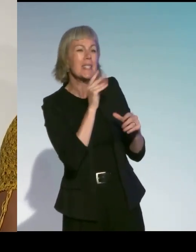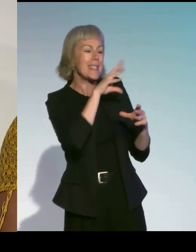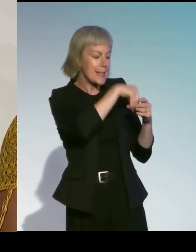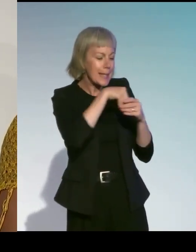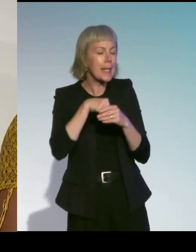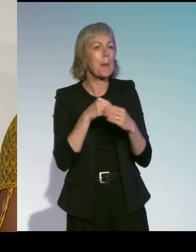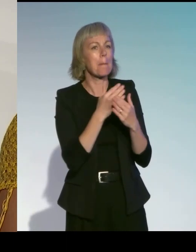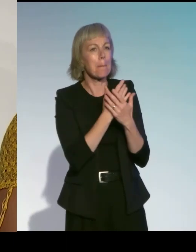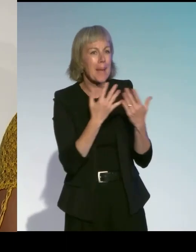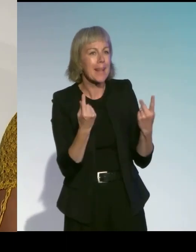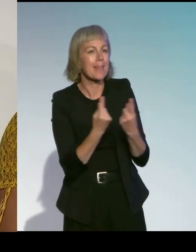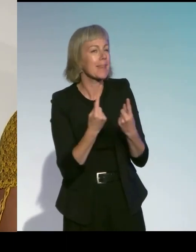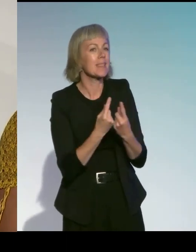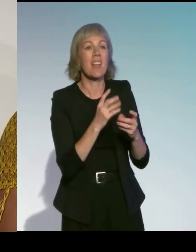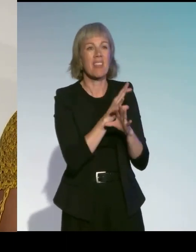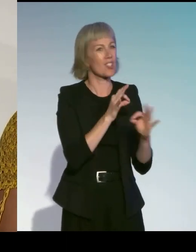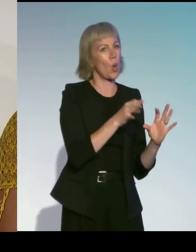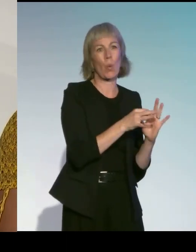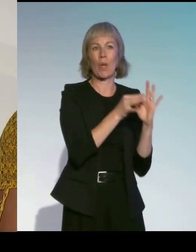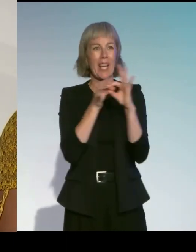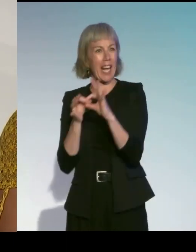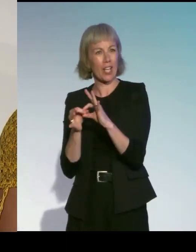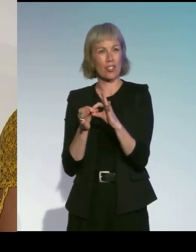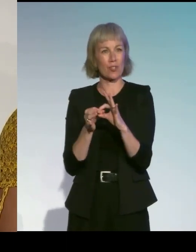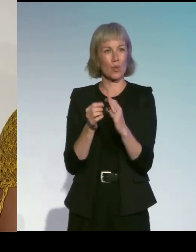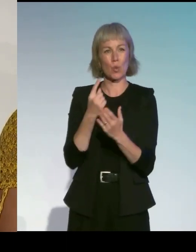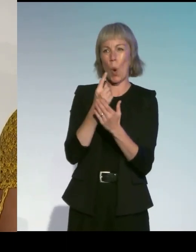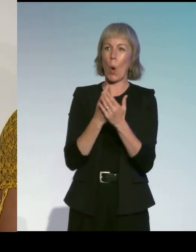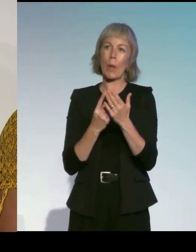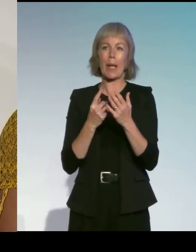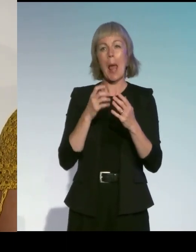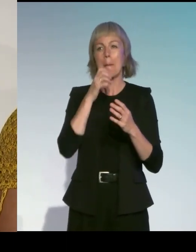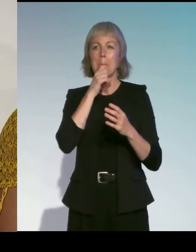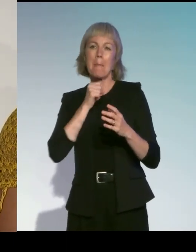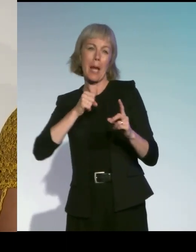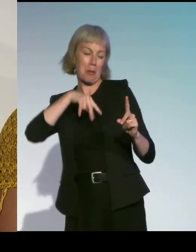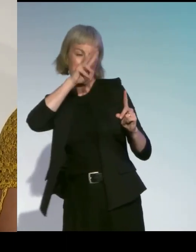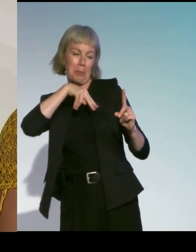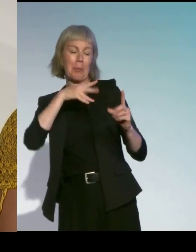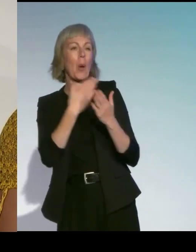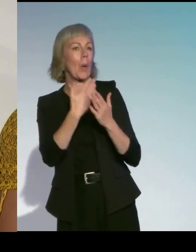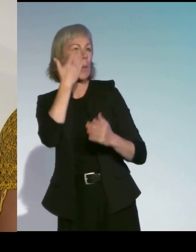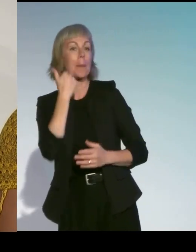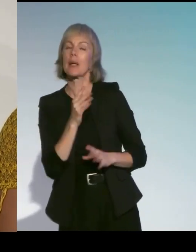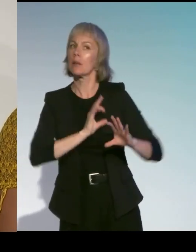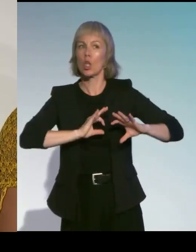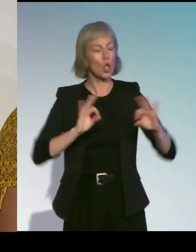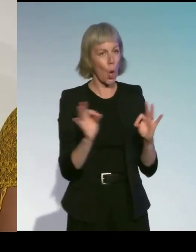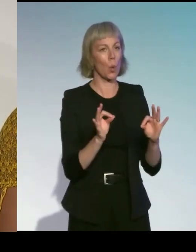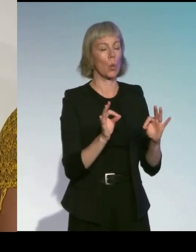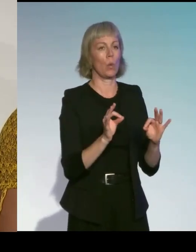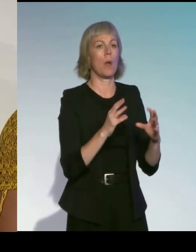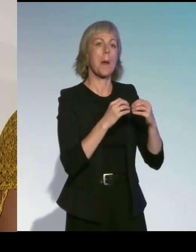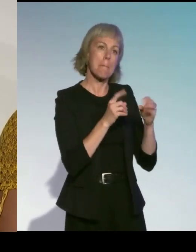by it has no connection to anything to do with patriarchy. It is on their terms. It is by them, for